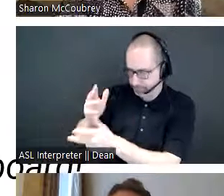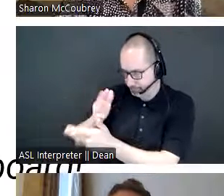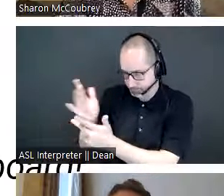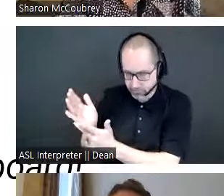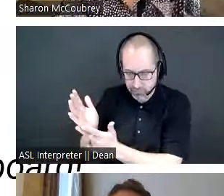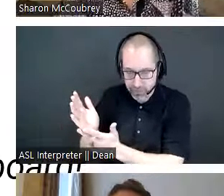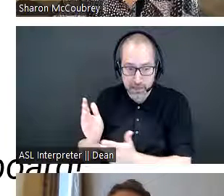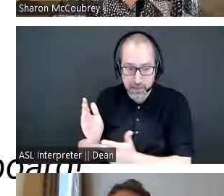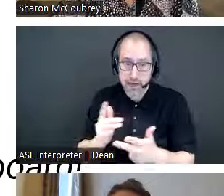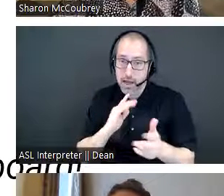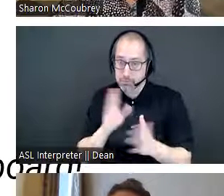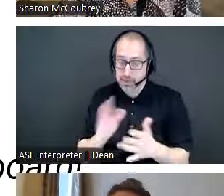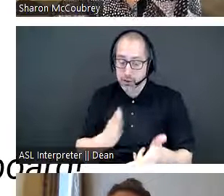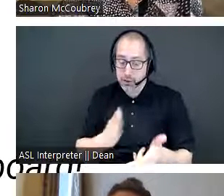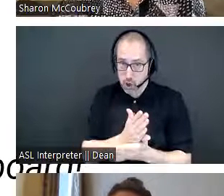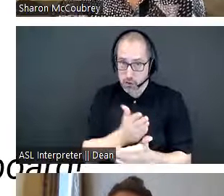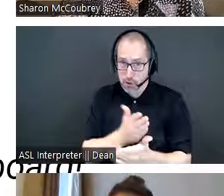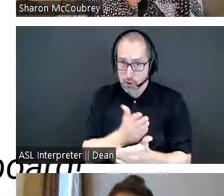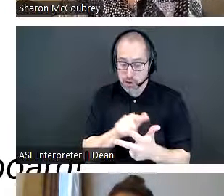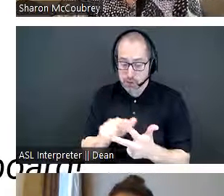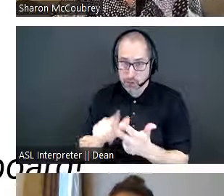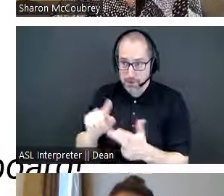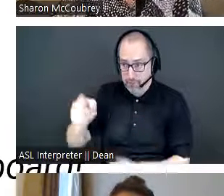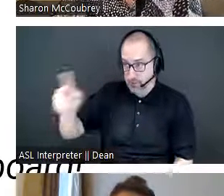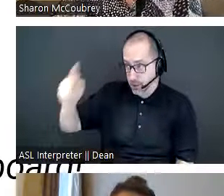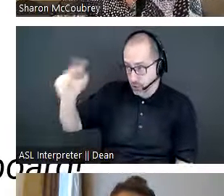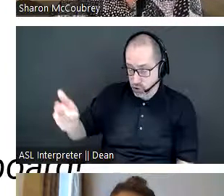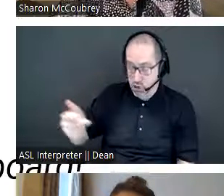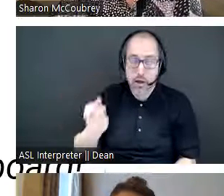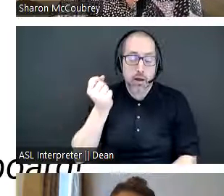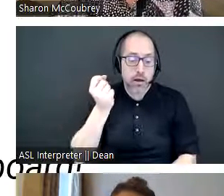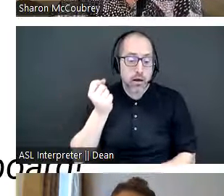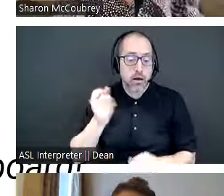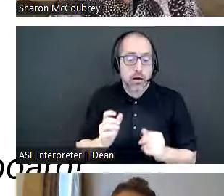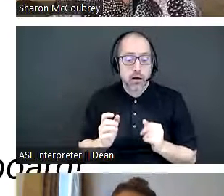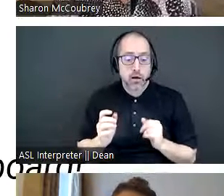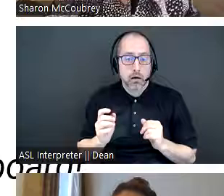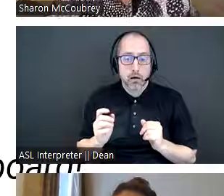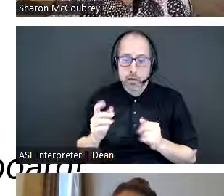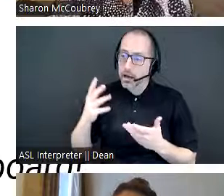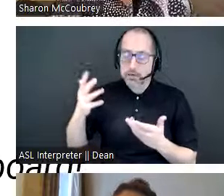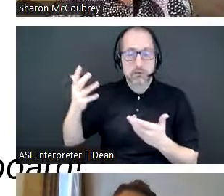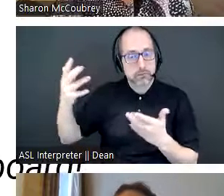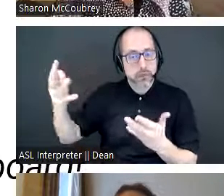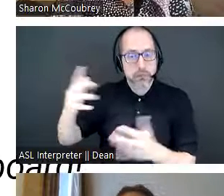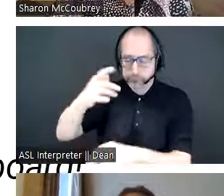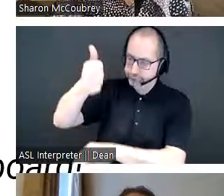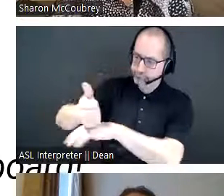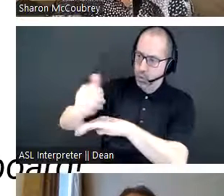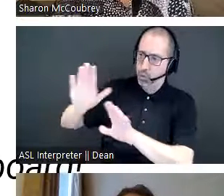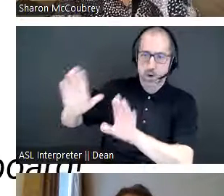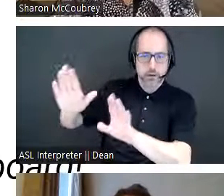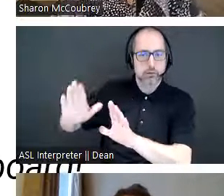to stop there and say those are the three provinces that have achieved this wonderful status